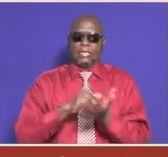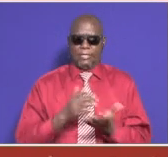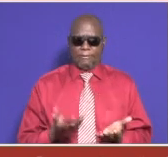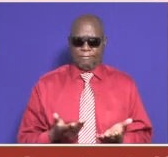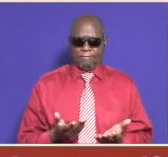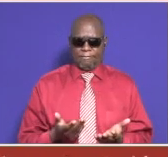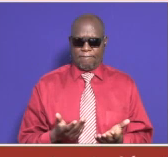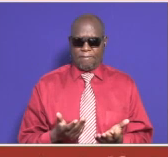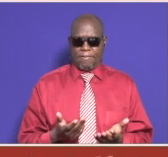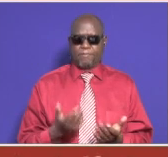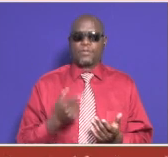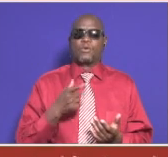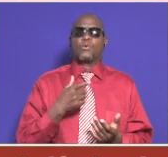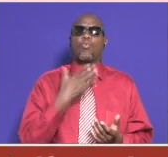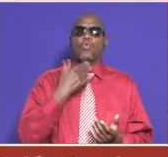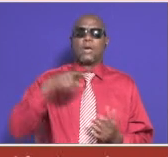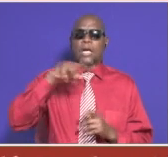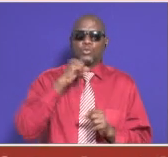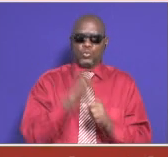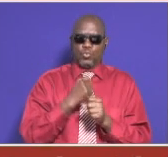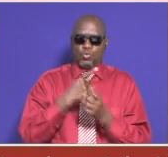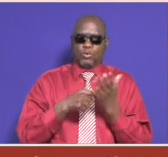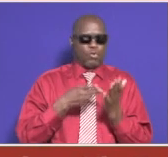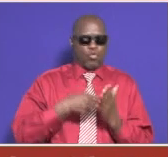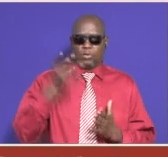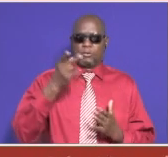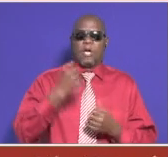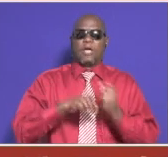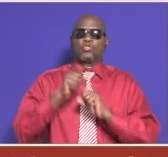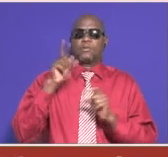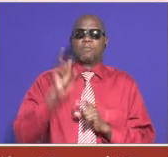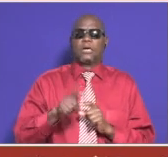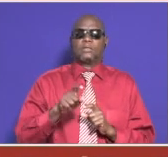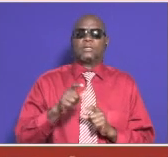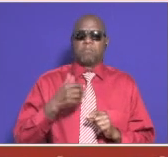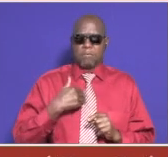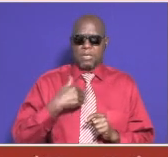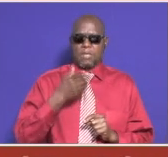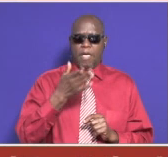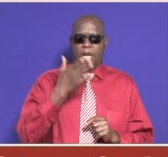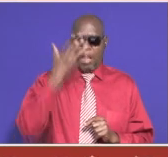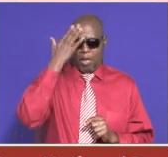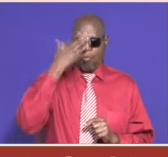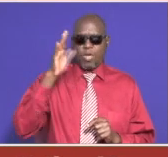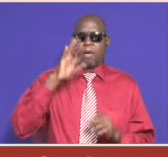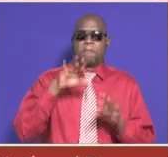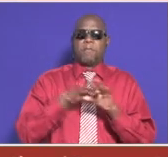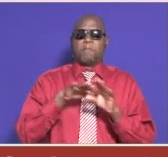Speaker, what I want us to do, honestly speaking, action must be taken. I am actually made aware by the members